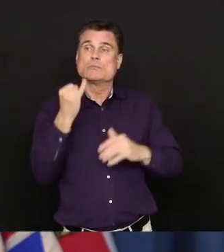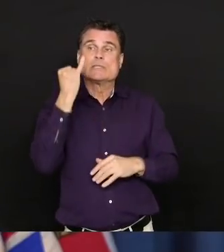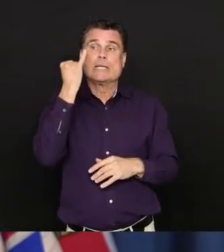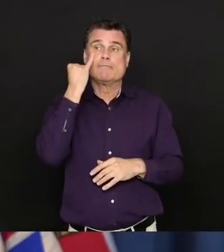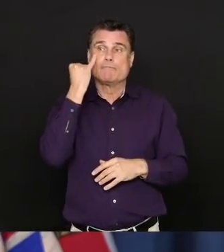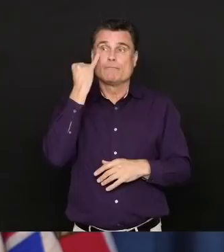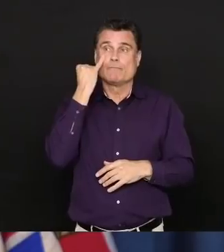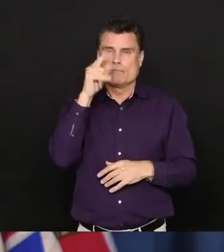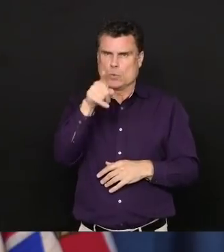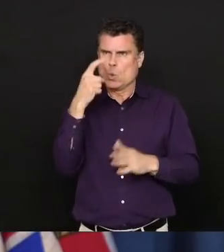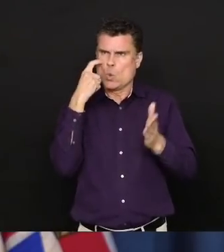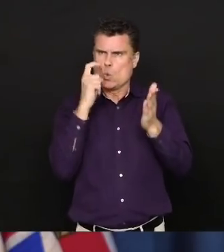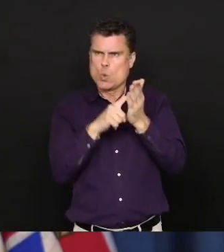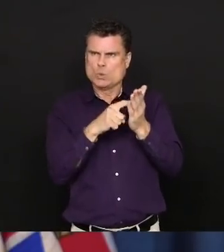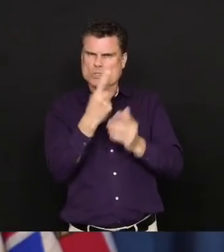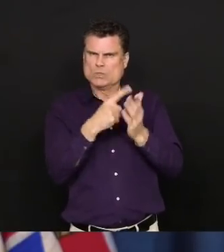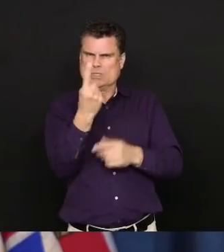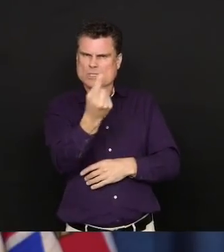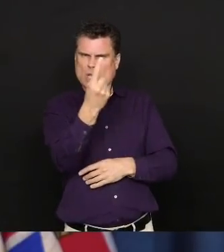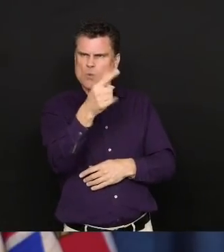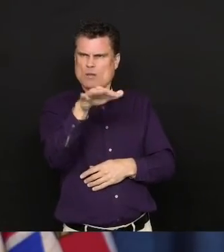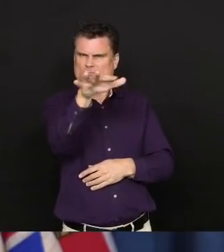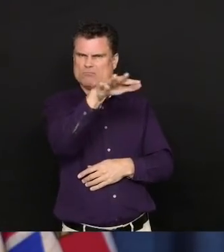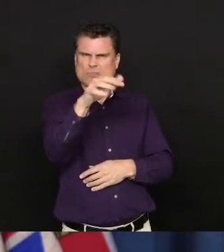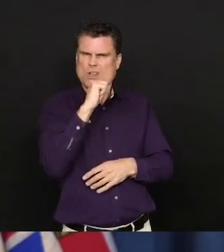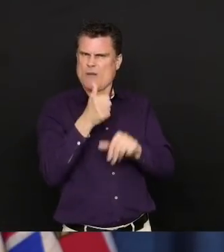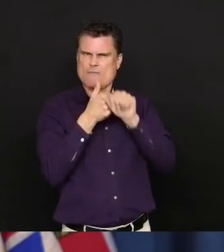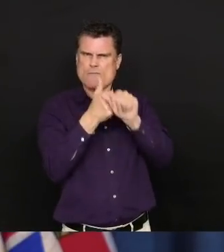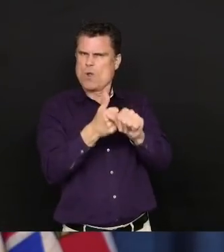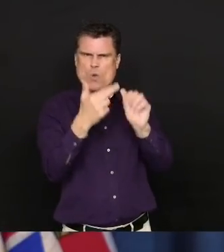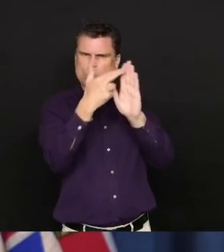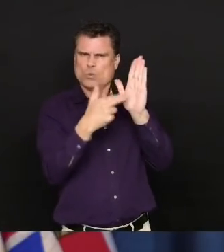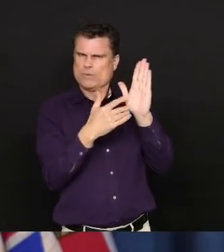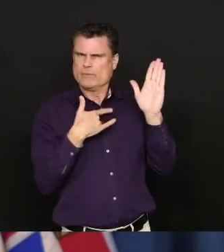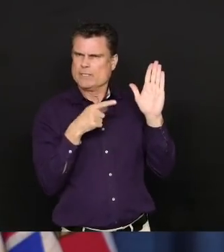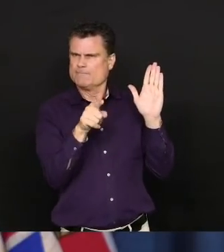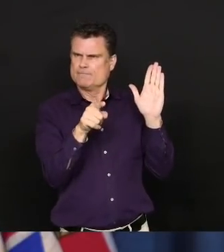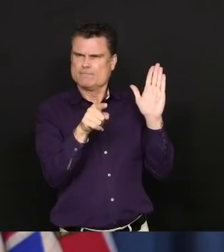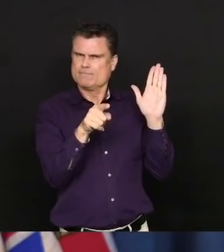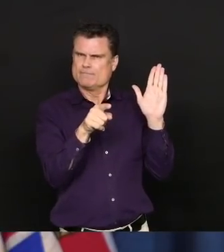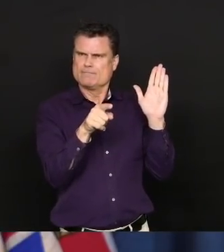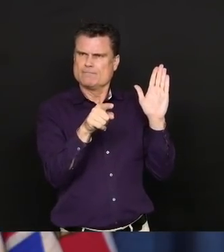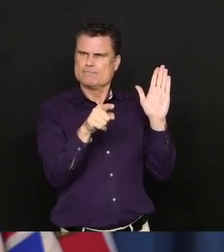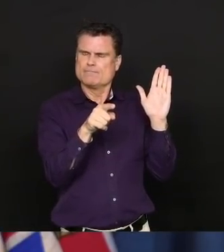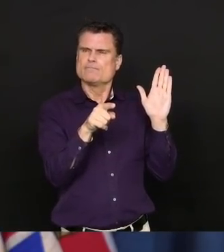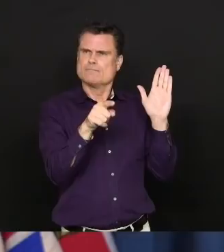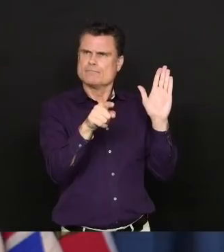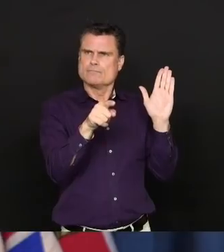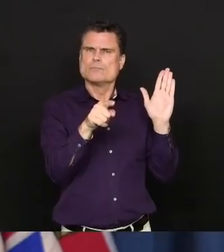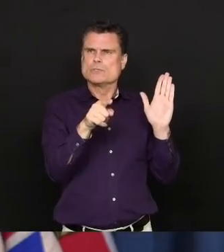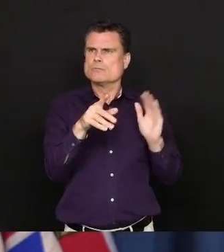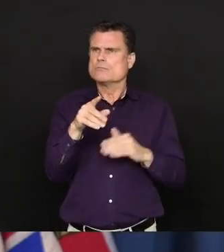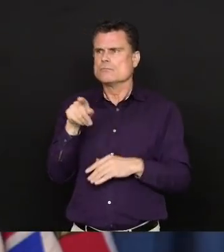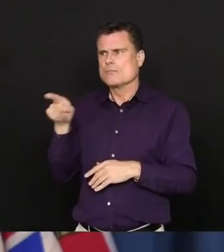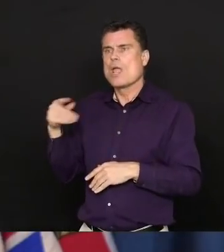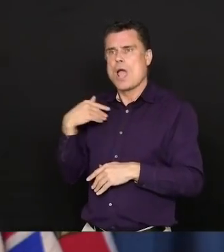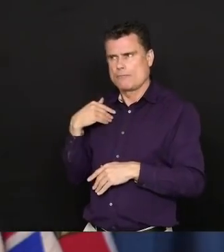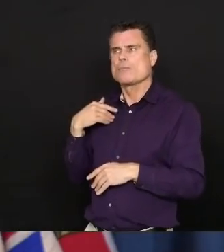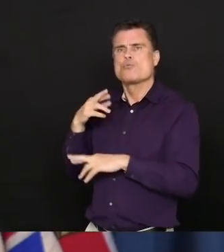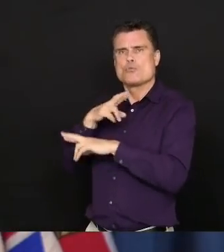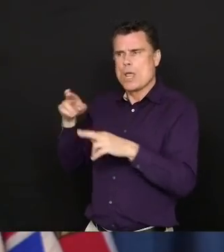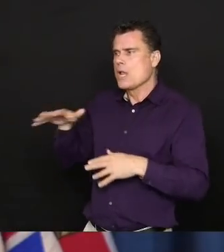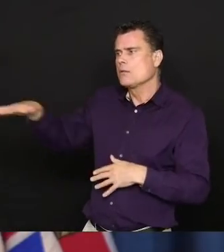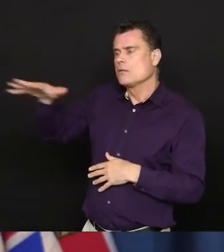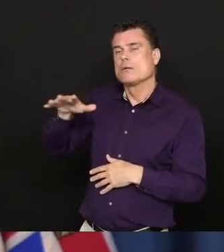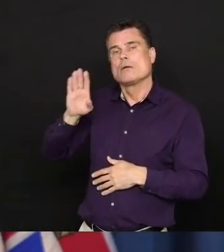from around the province, and we announced that earlier this week. So they are able to, our approach is first to make sure that